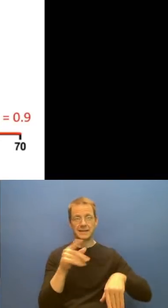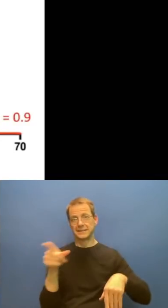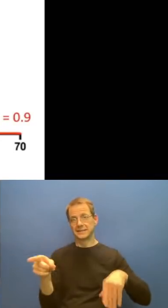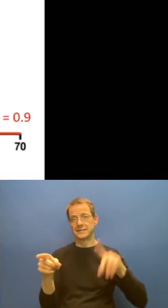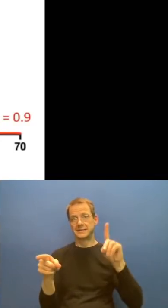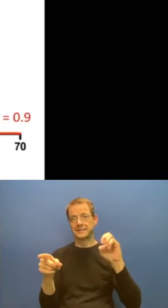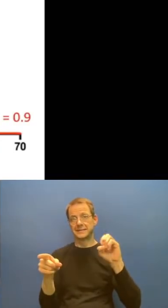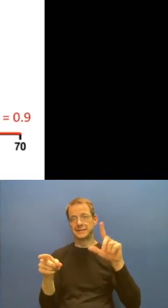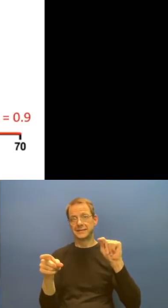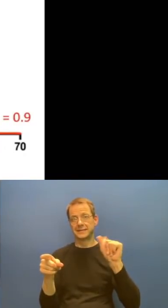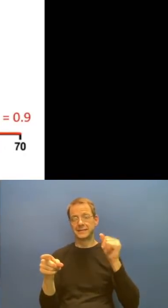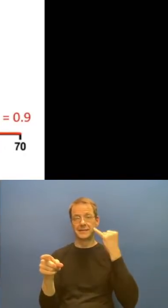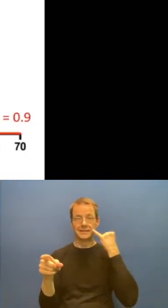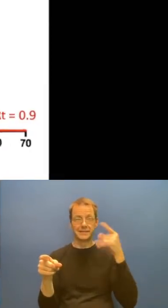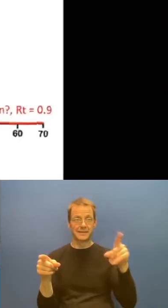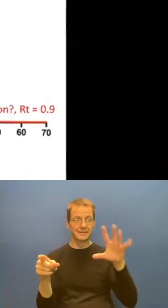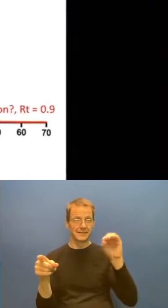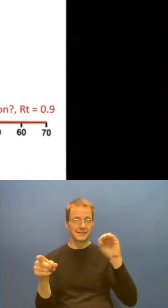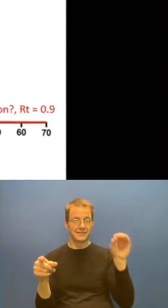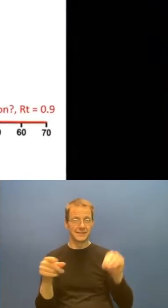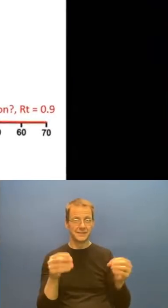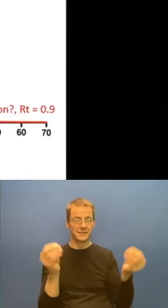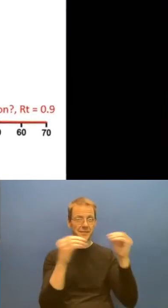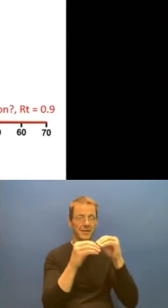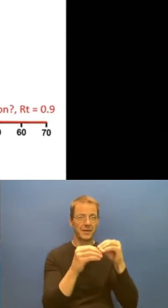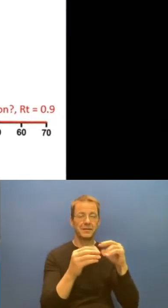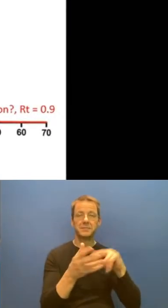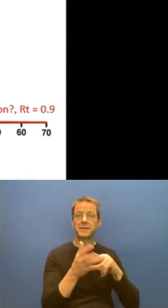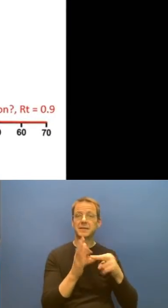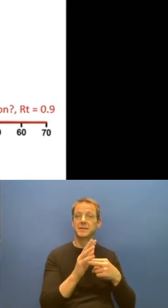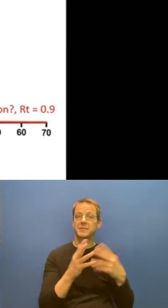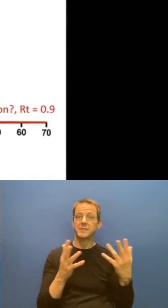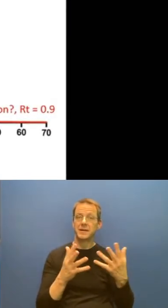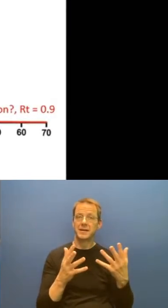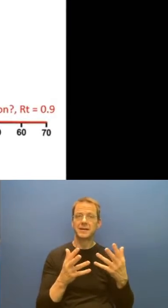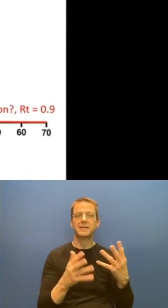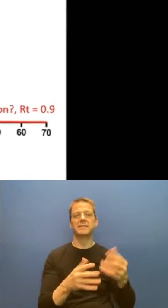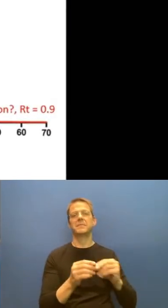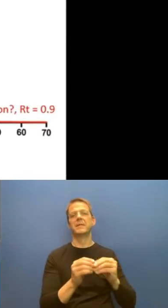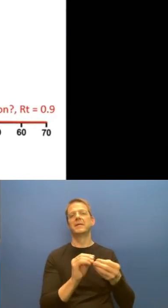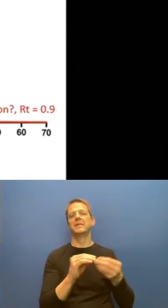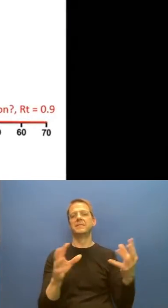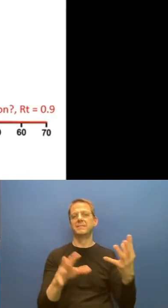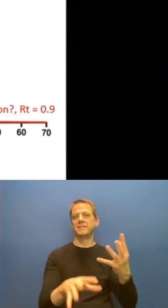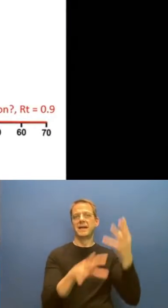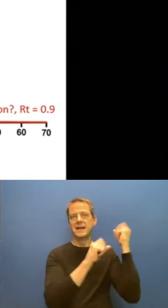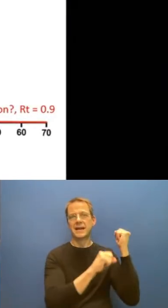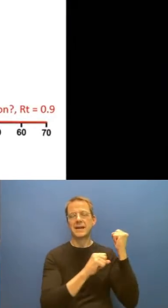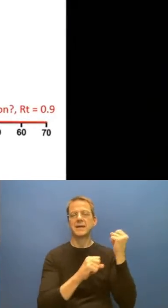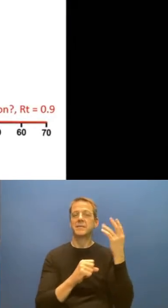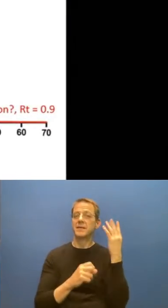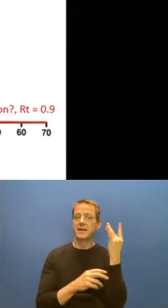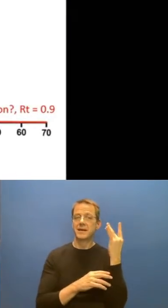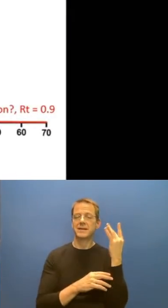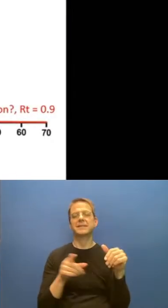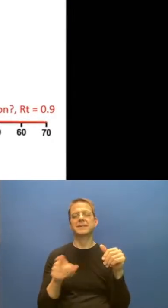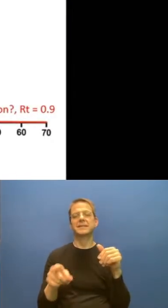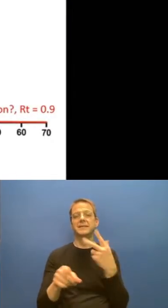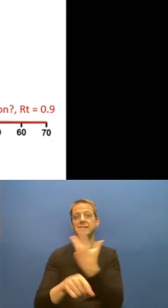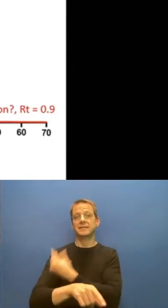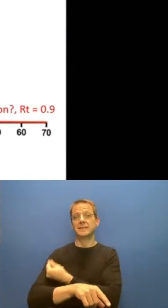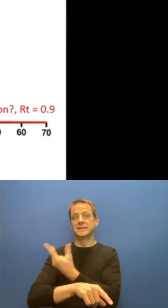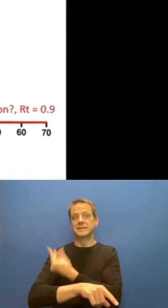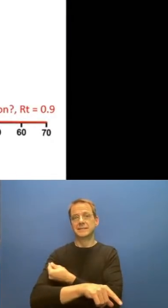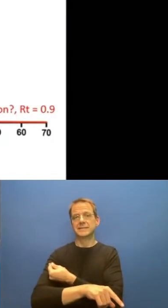because of vaccine evasion, immune evasion, and because of intrinsic higher transmissibility.